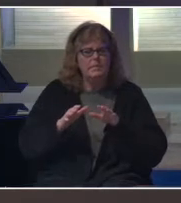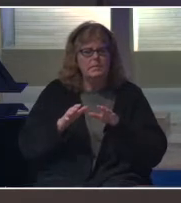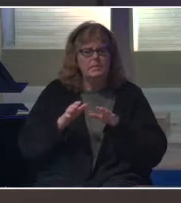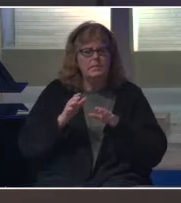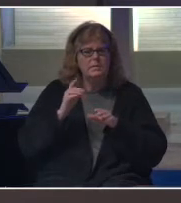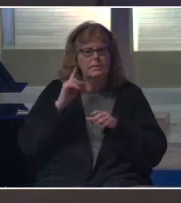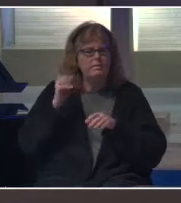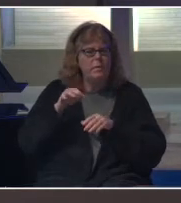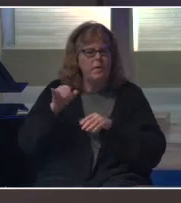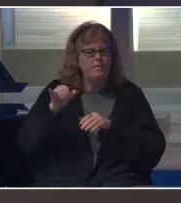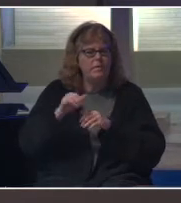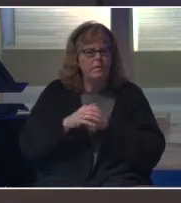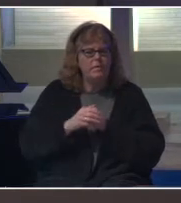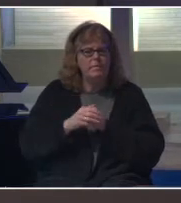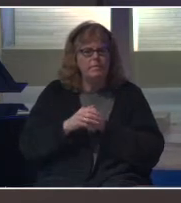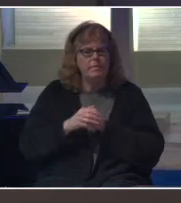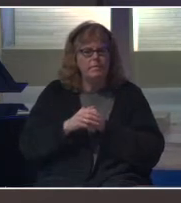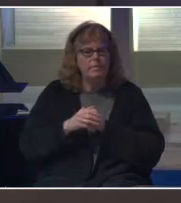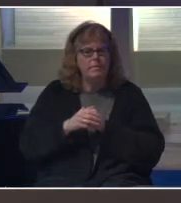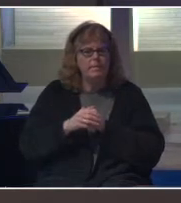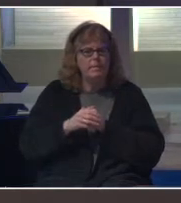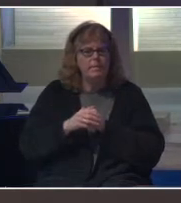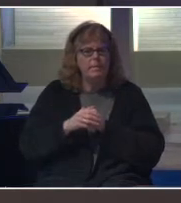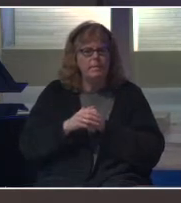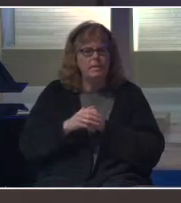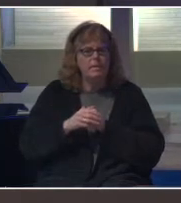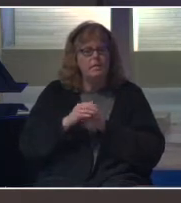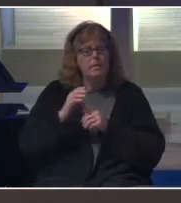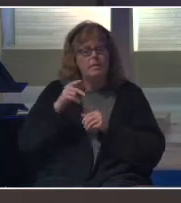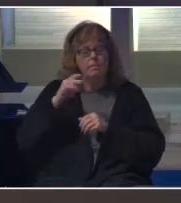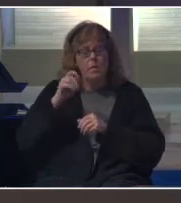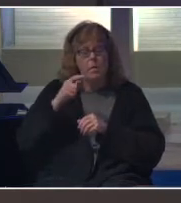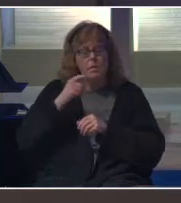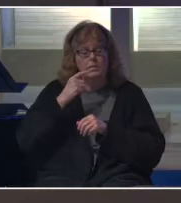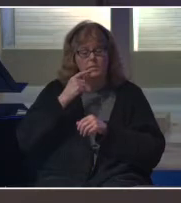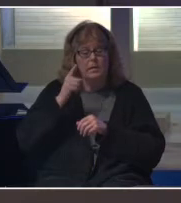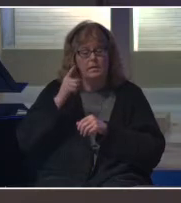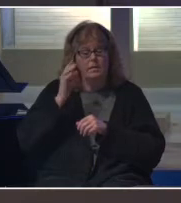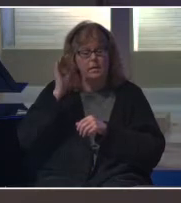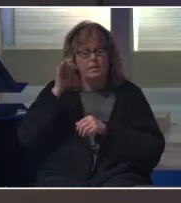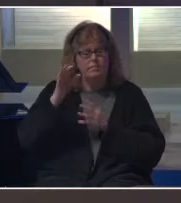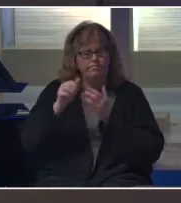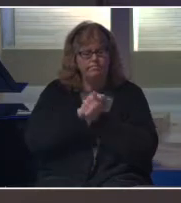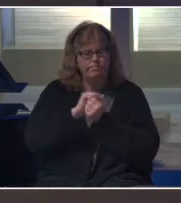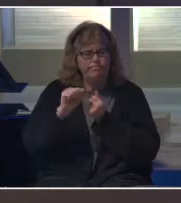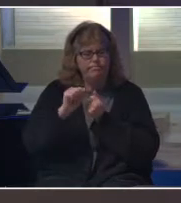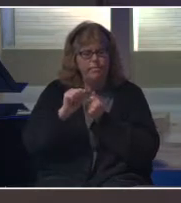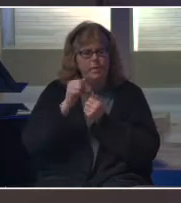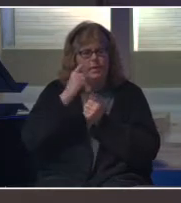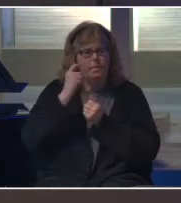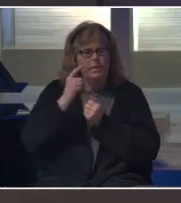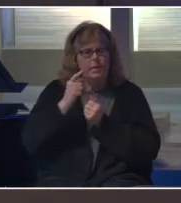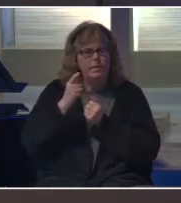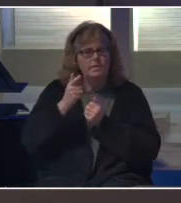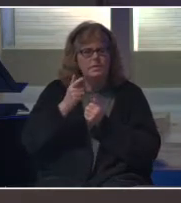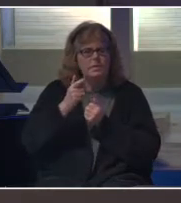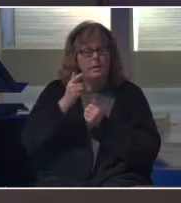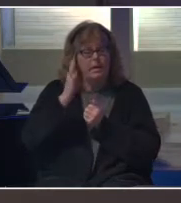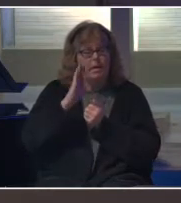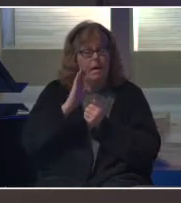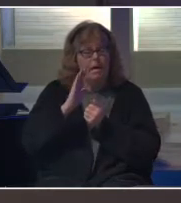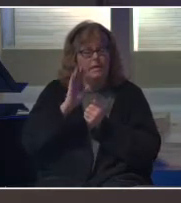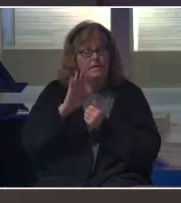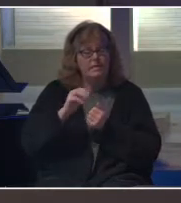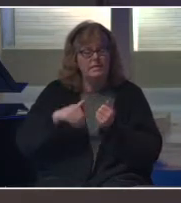are forever. Now, speaking of such people, Paul said their destiny is destruction because their God is their stomach,